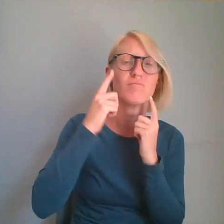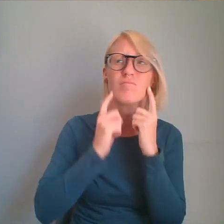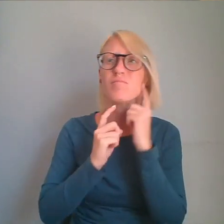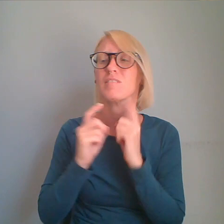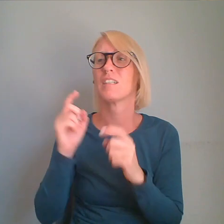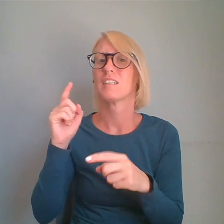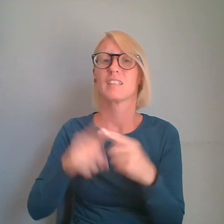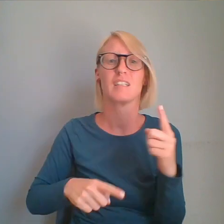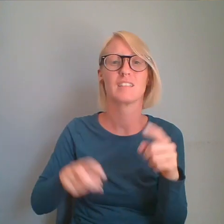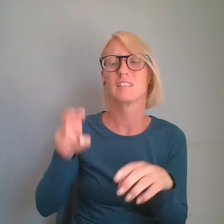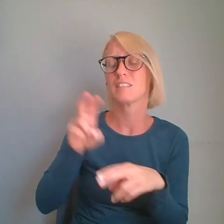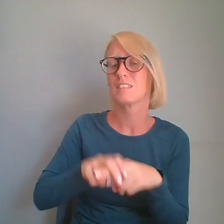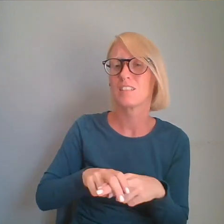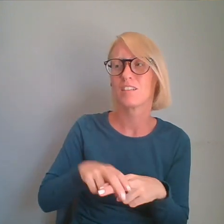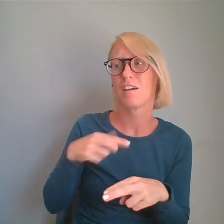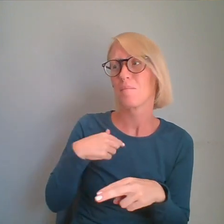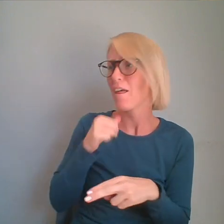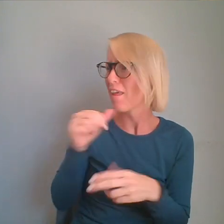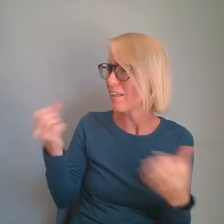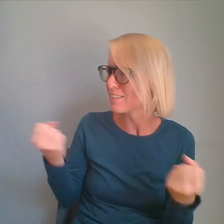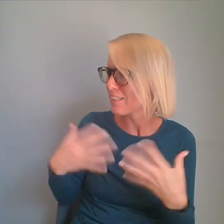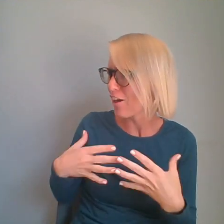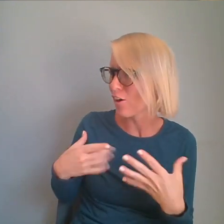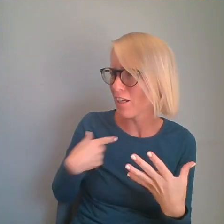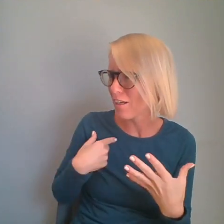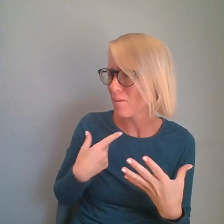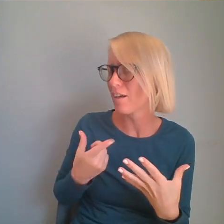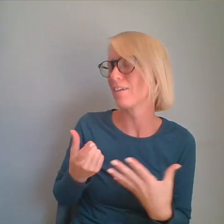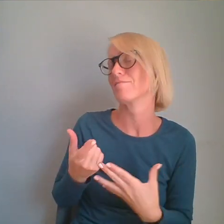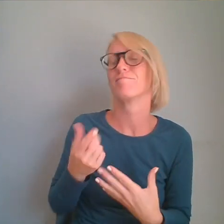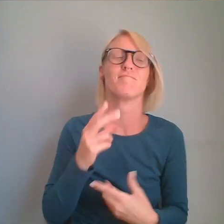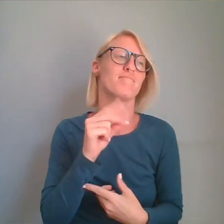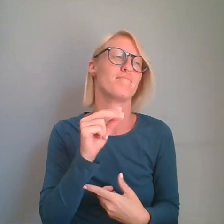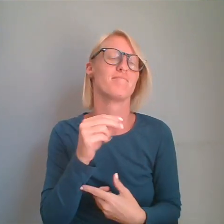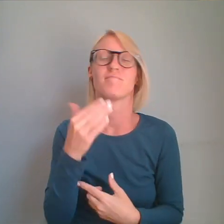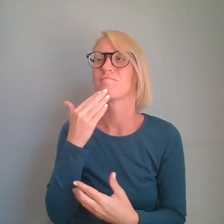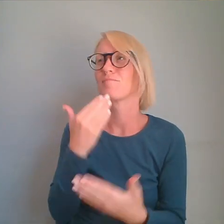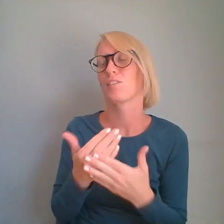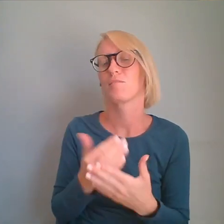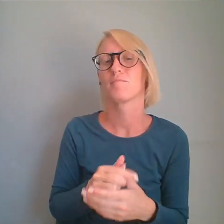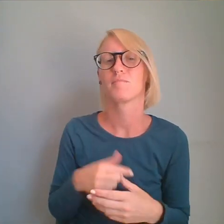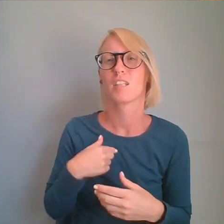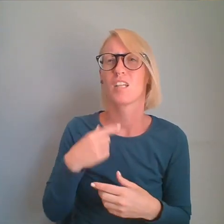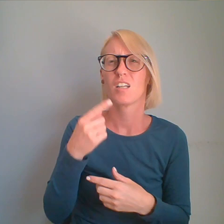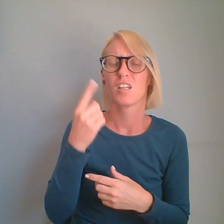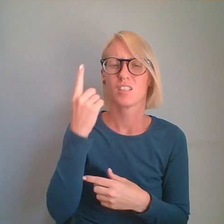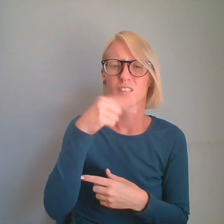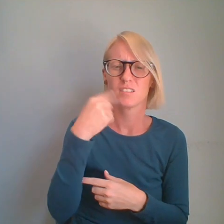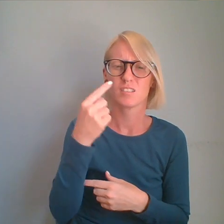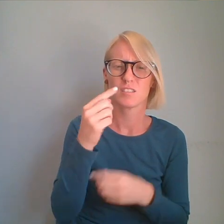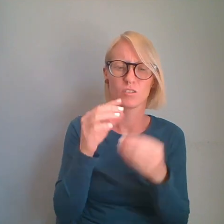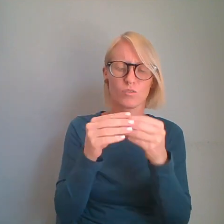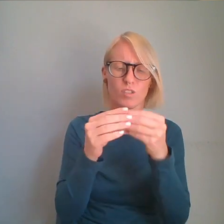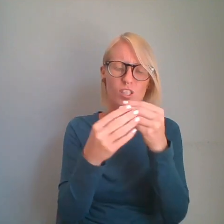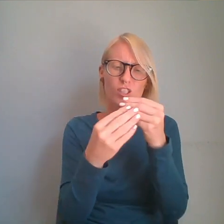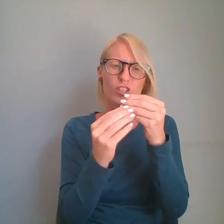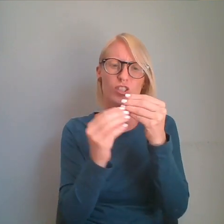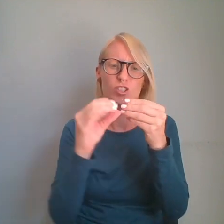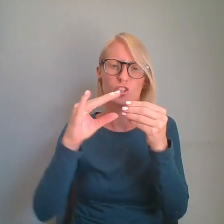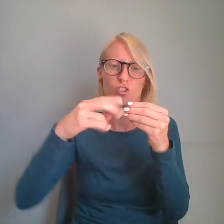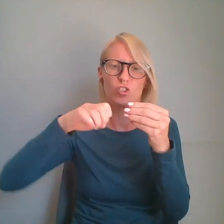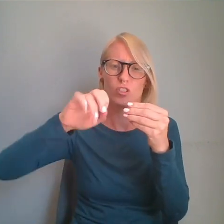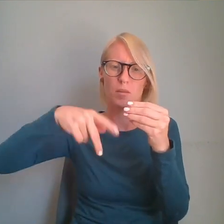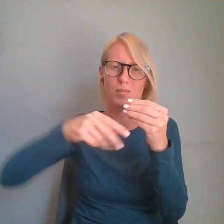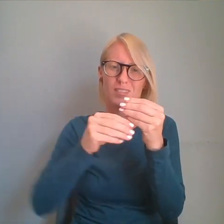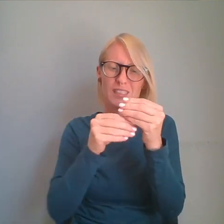I? No? Good. Feel like you have a bit of a chip here on the surface. You feel that? Feel that little bump